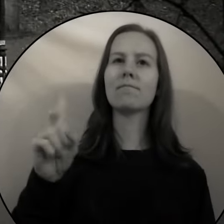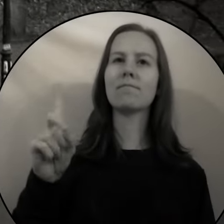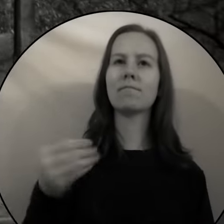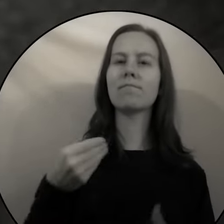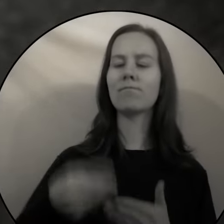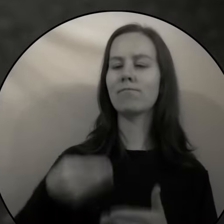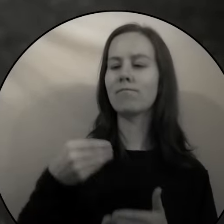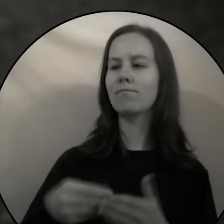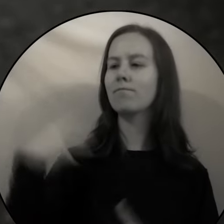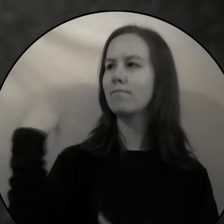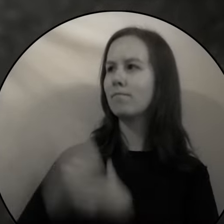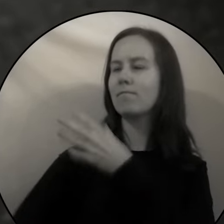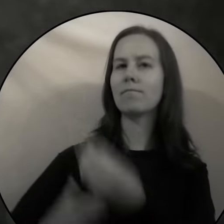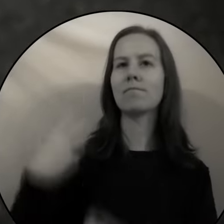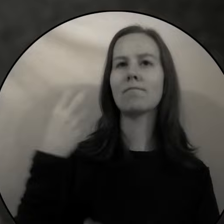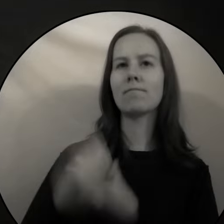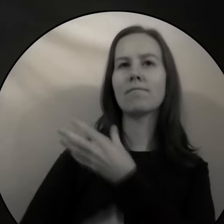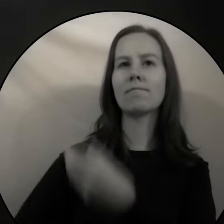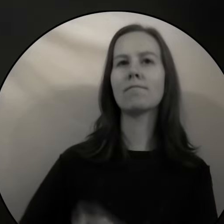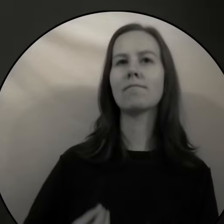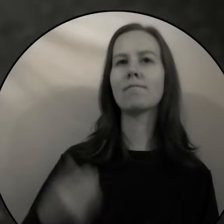A invest